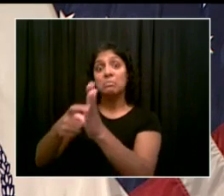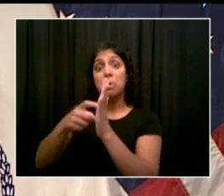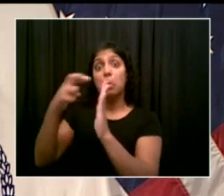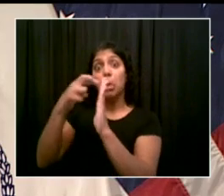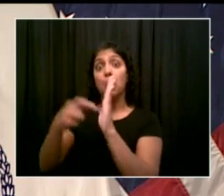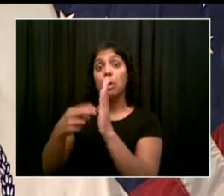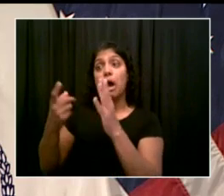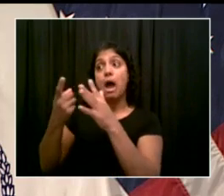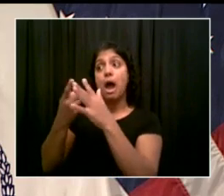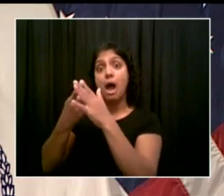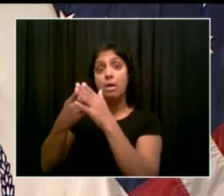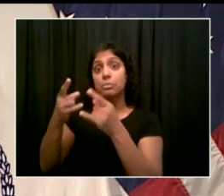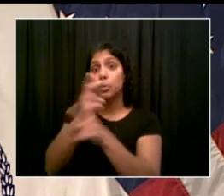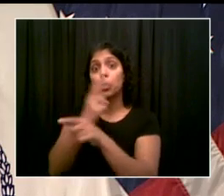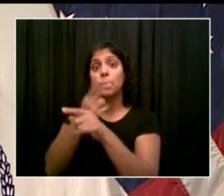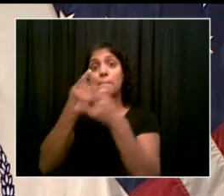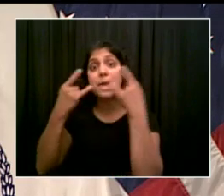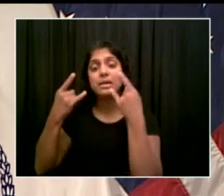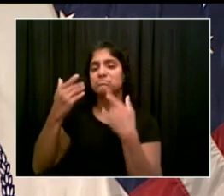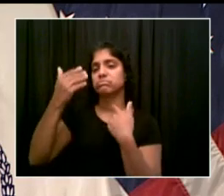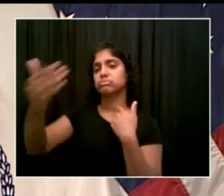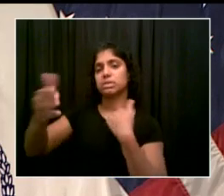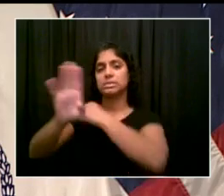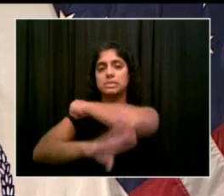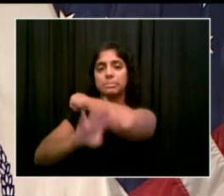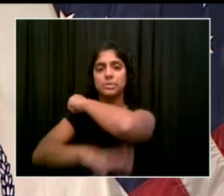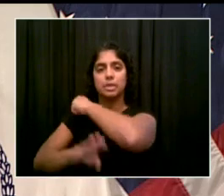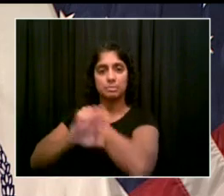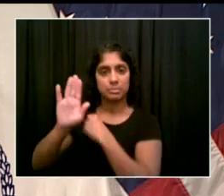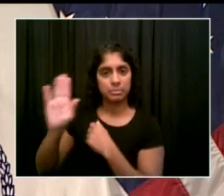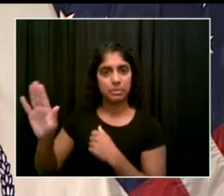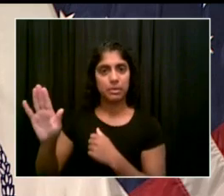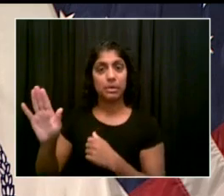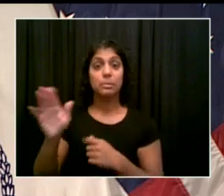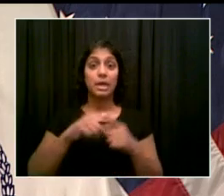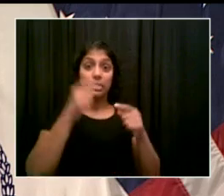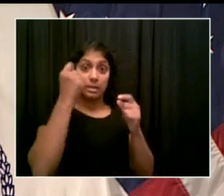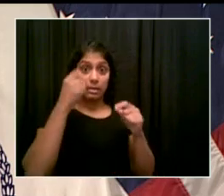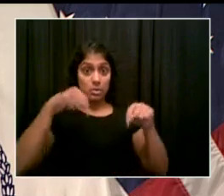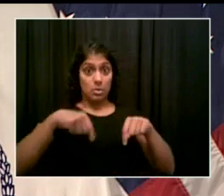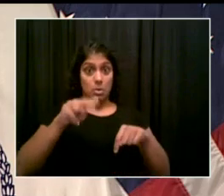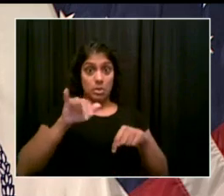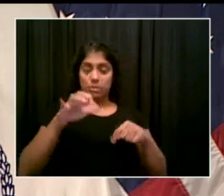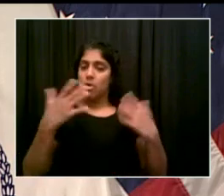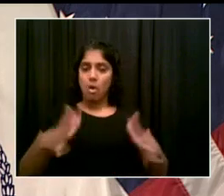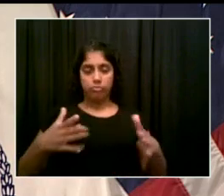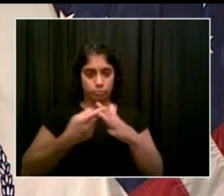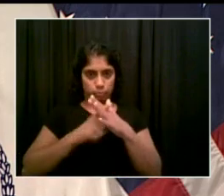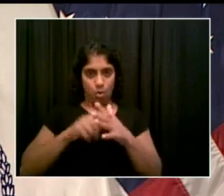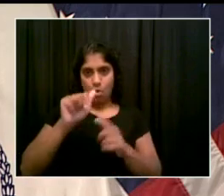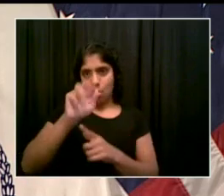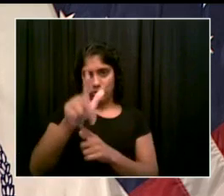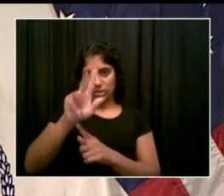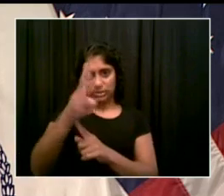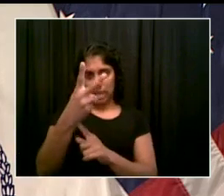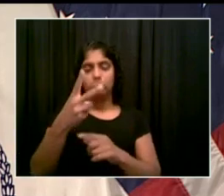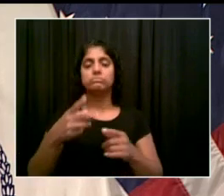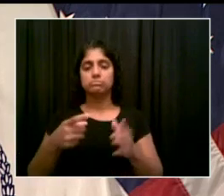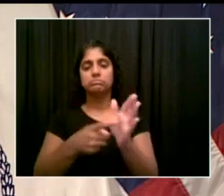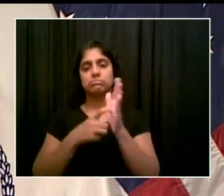one thing was to get to the healthcare workers first and get that going. So I think these are similar